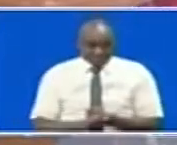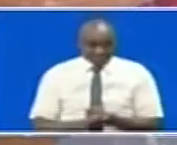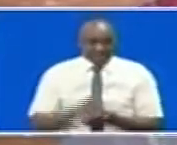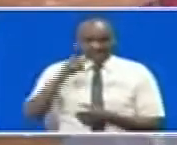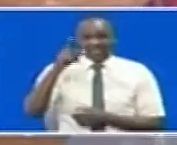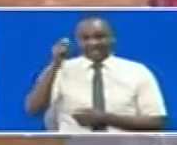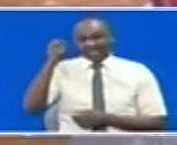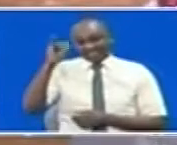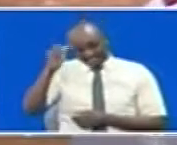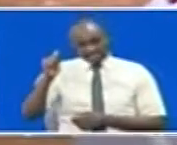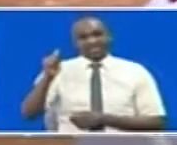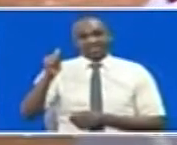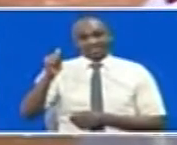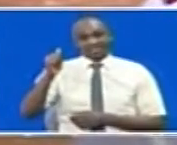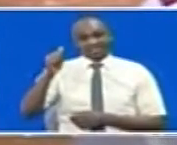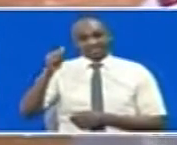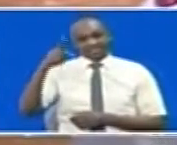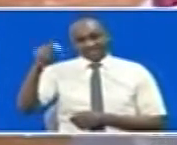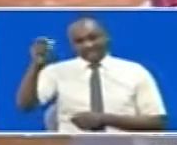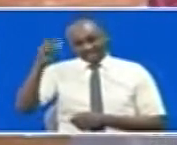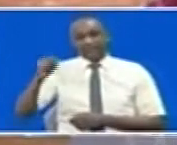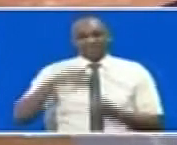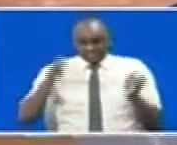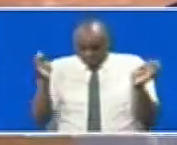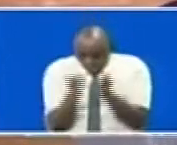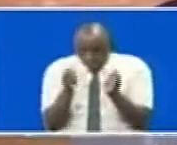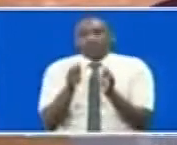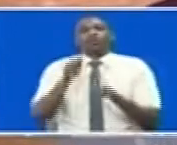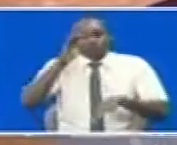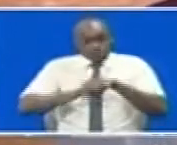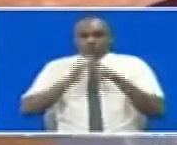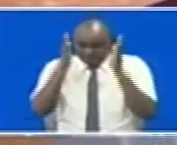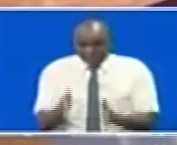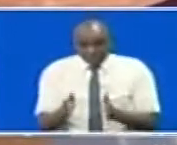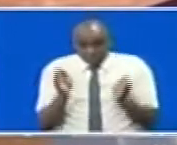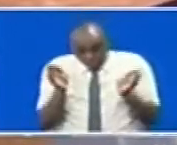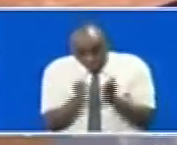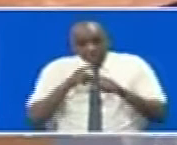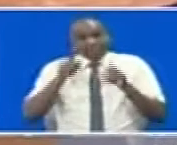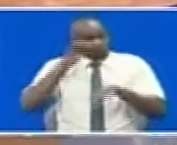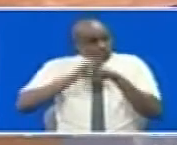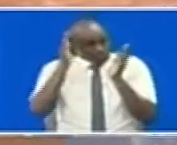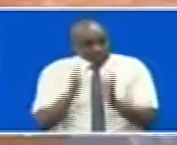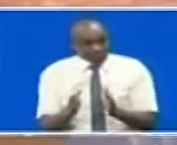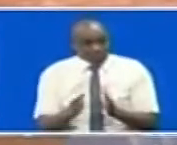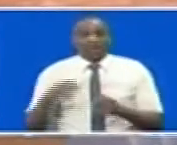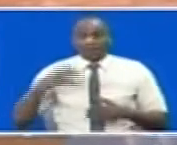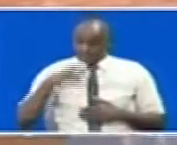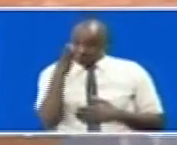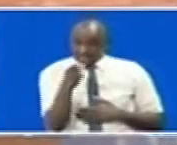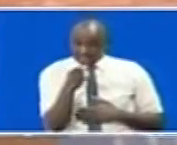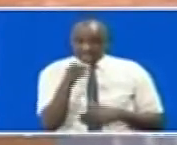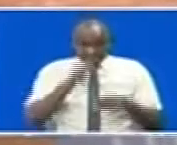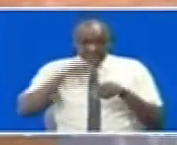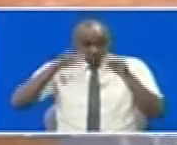Kega actually means a small person and a very good person. So people, when voters went